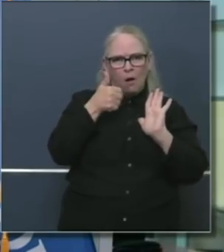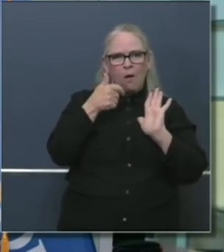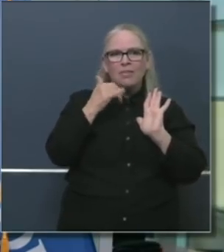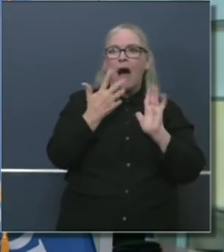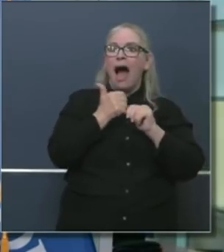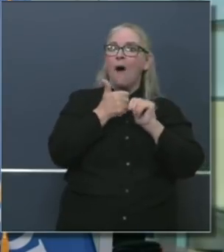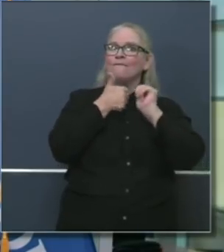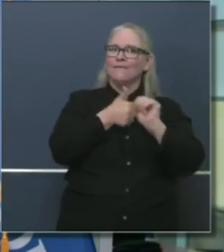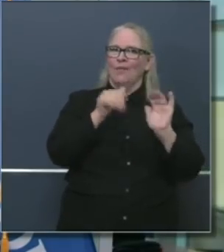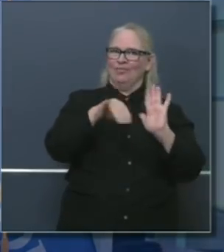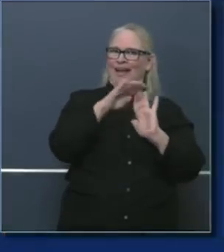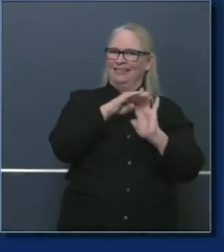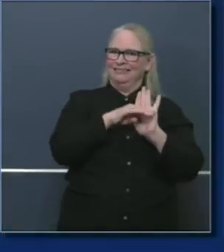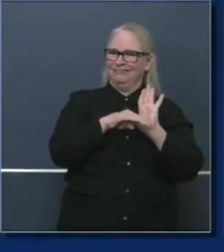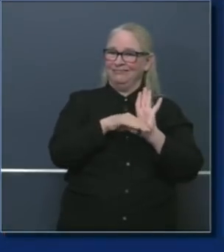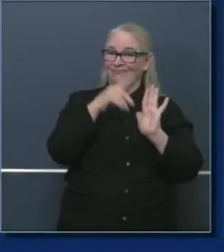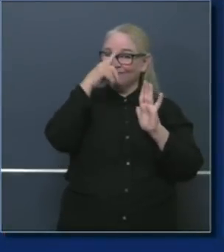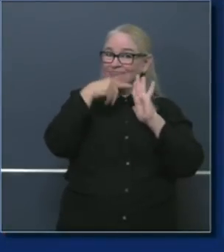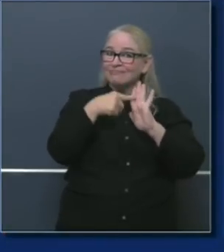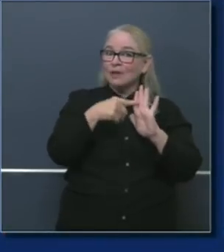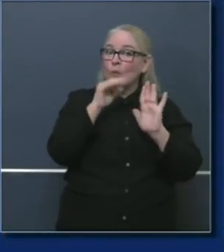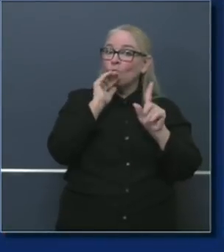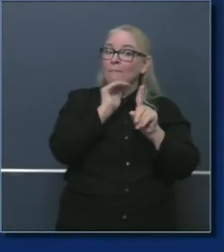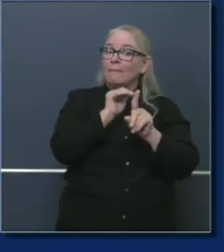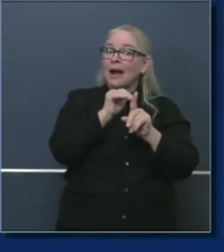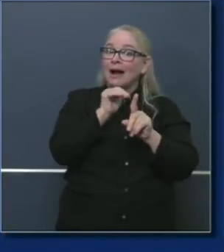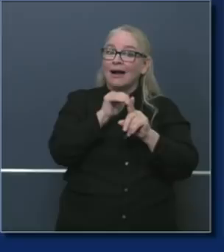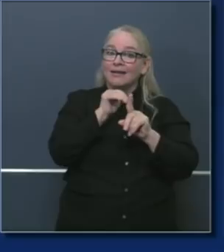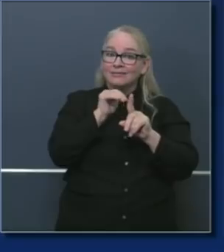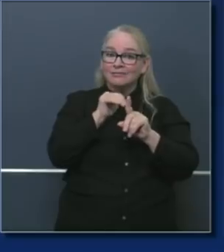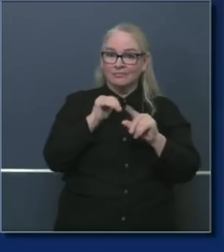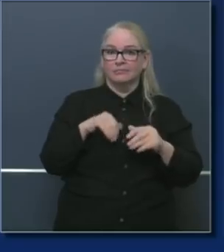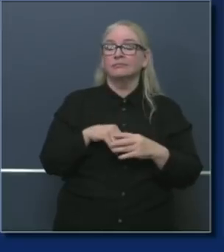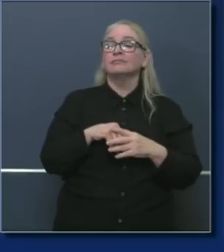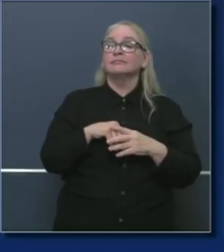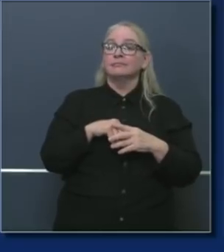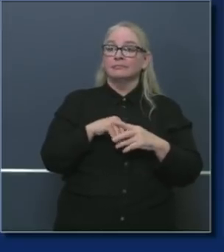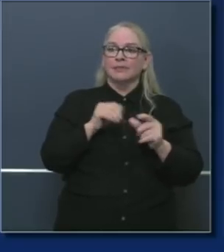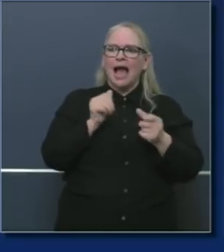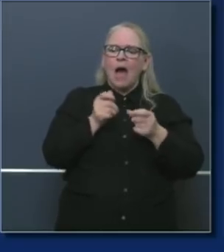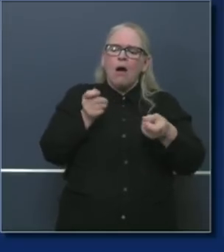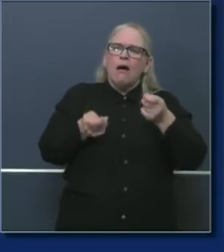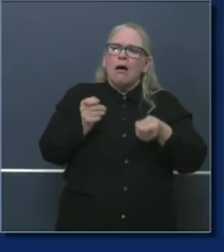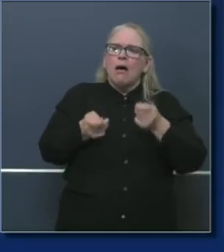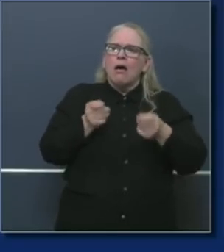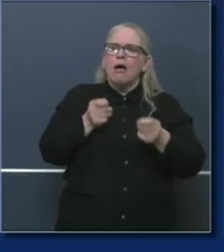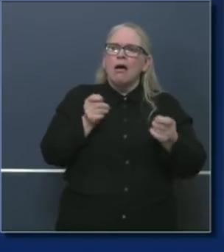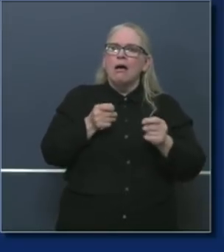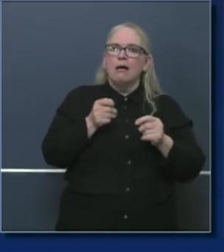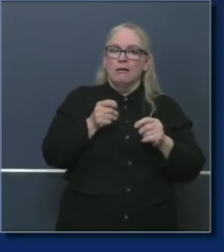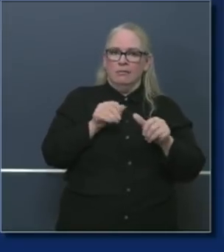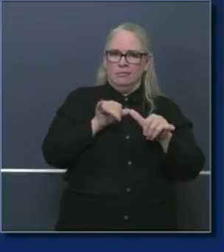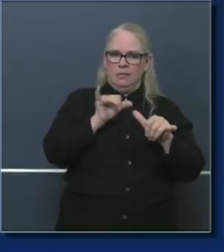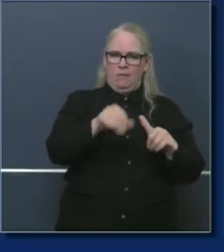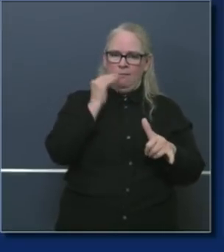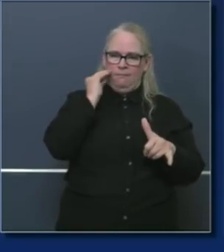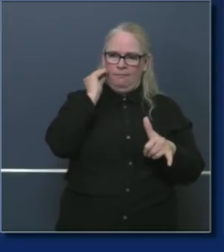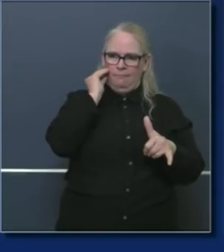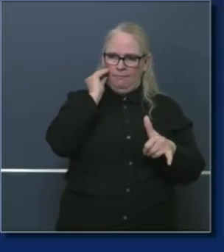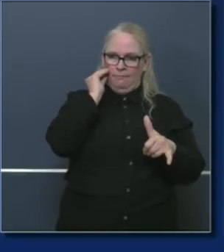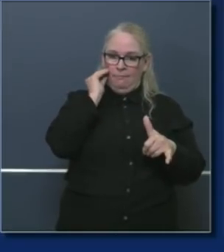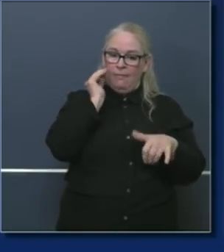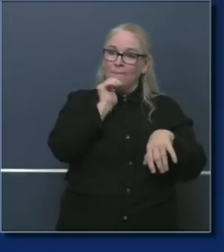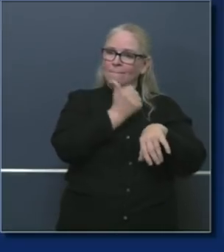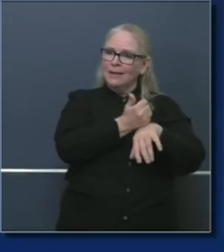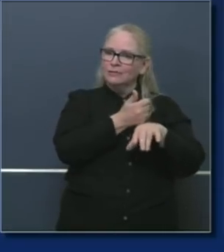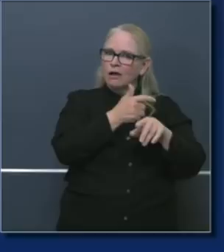this is a reminder that California's decision to modify the stay-at-home order is based on science, data, and public health. And we have